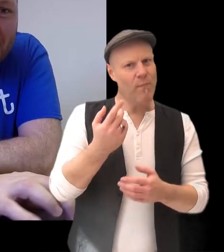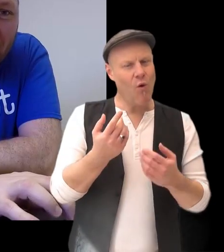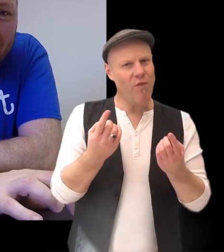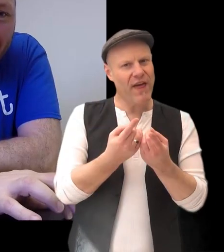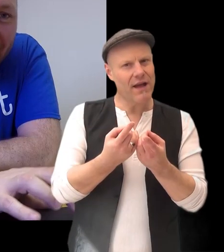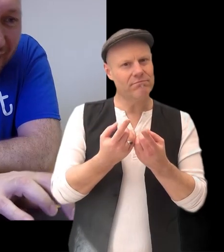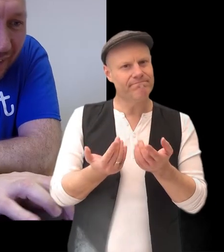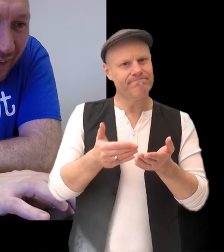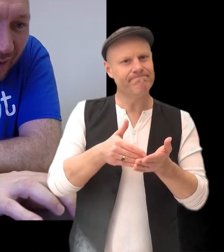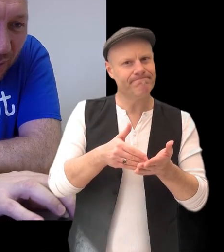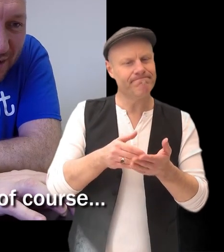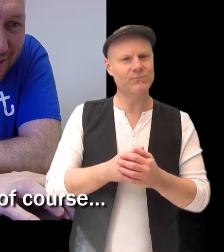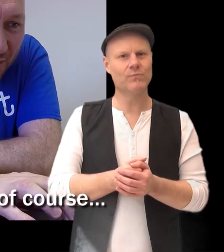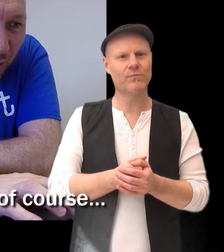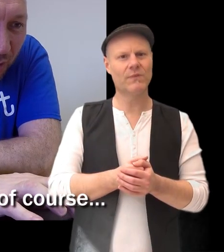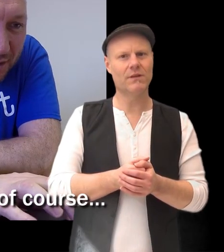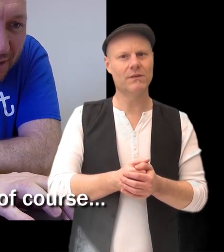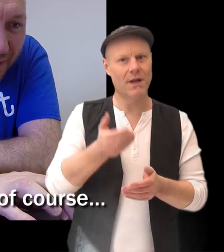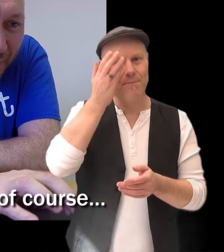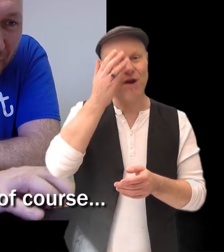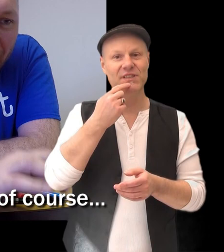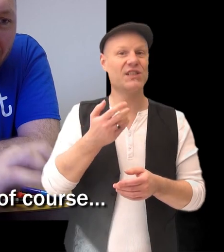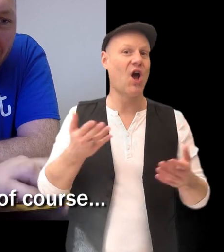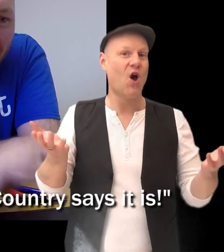There is one thing, which is, of course.